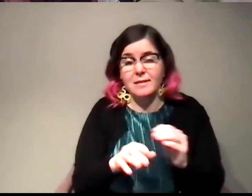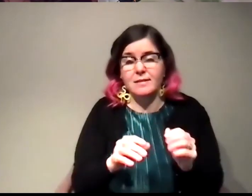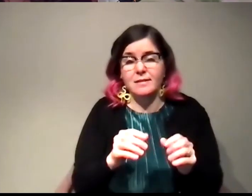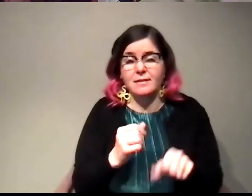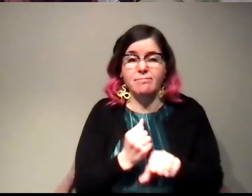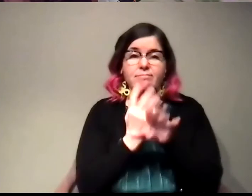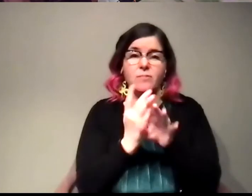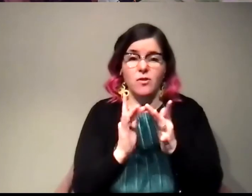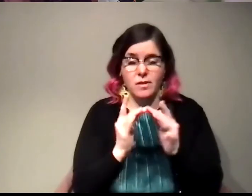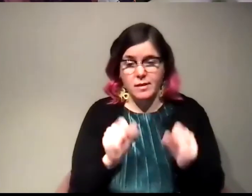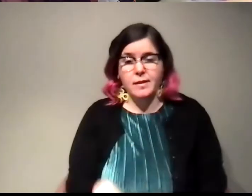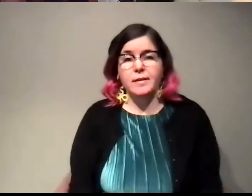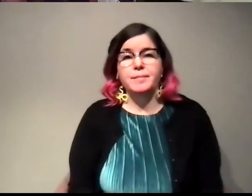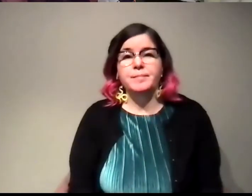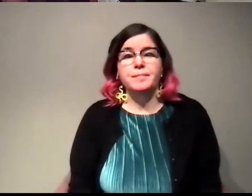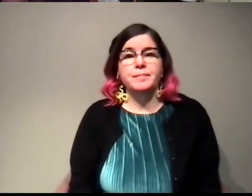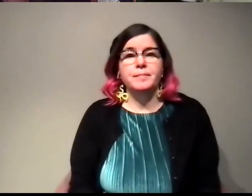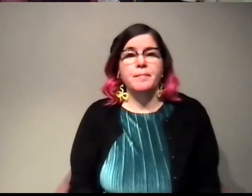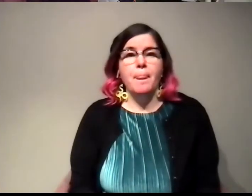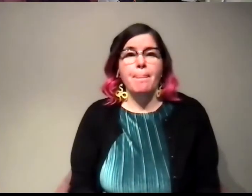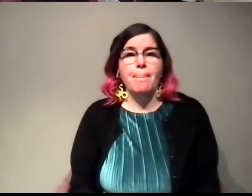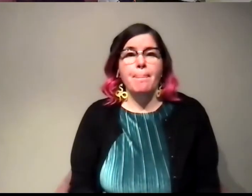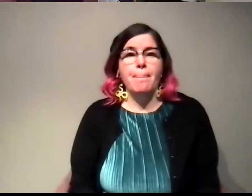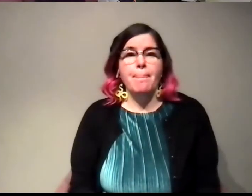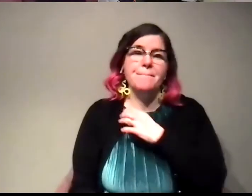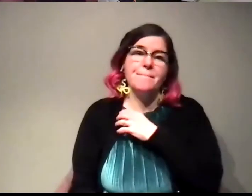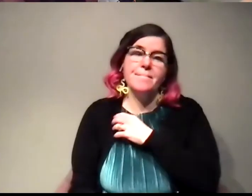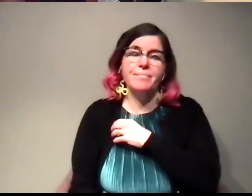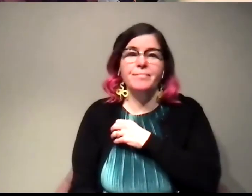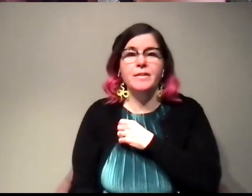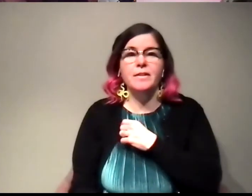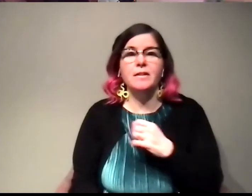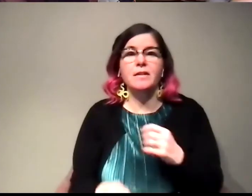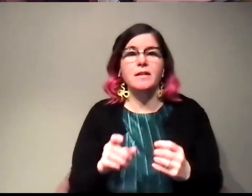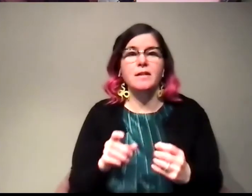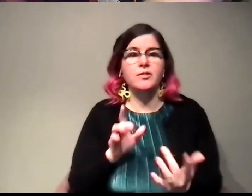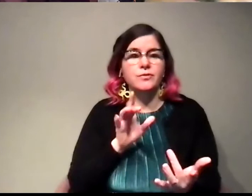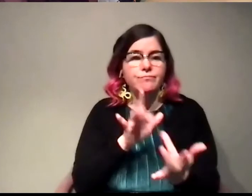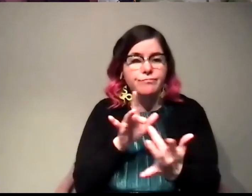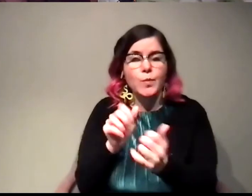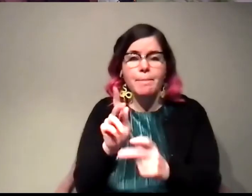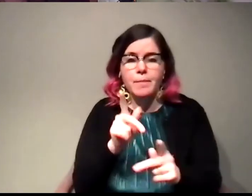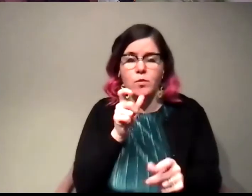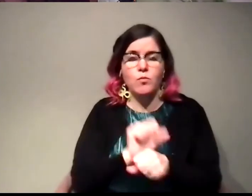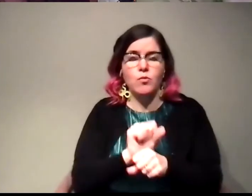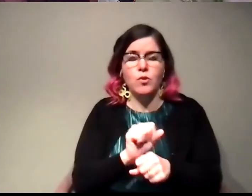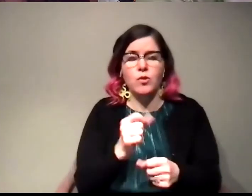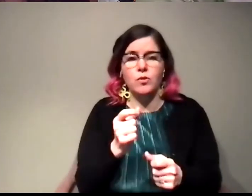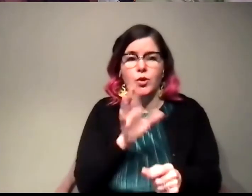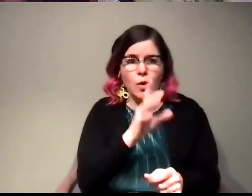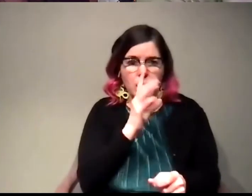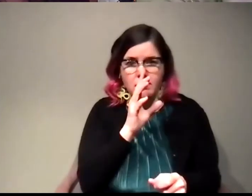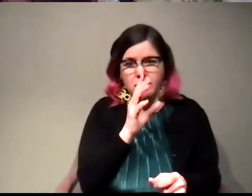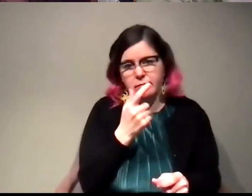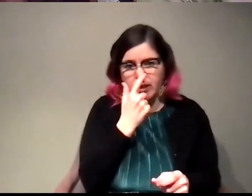as far as remotely, just sort of plugging into people who work in the fields that you're interested in, seeing what they have to say,